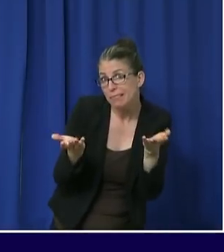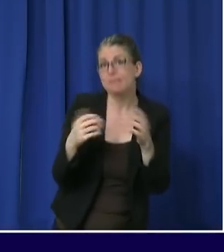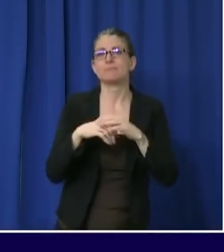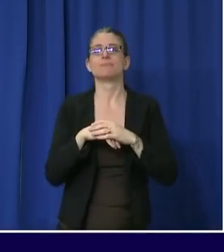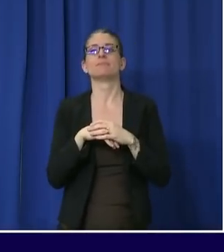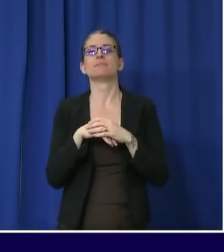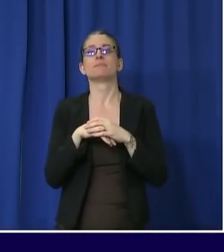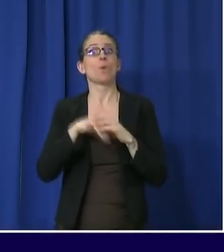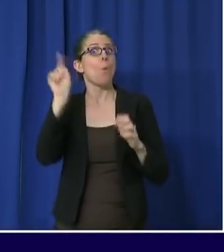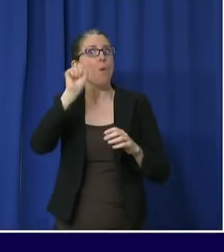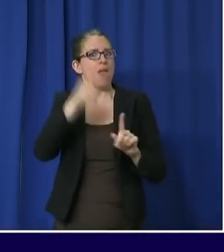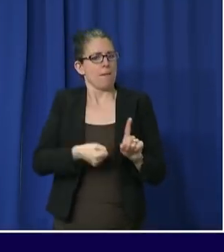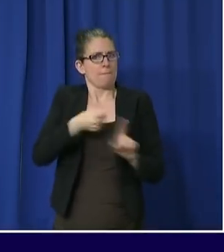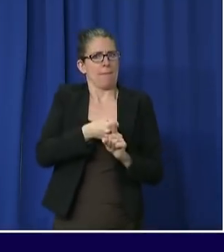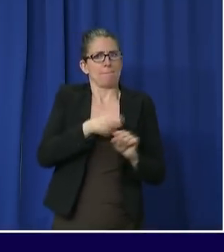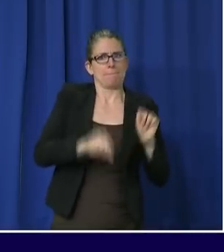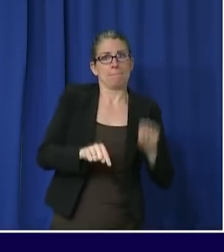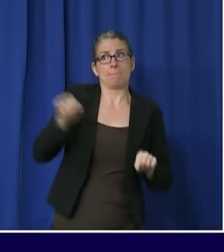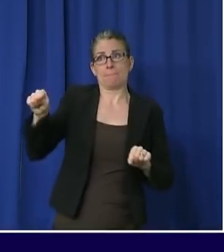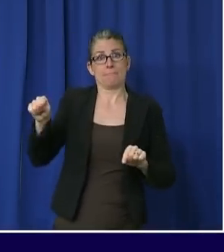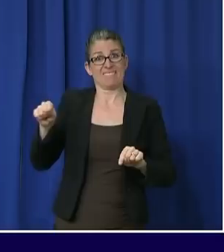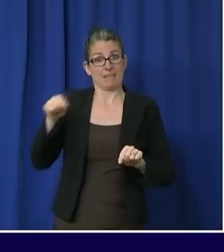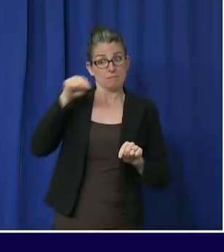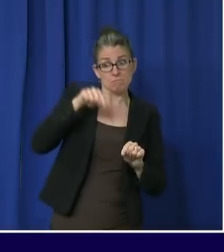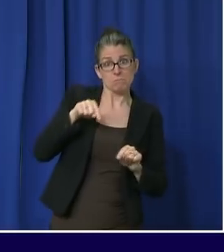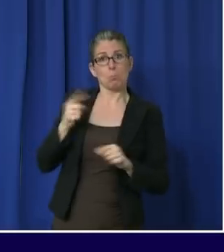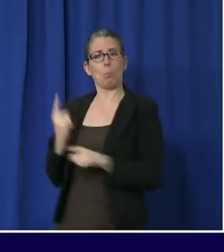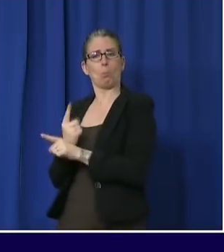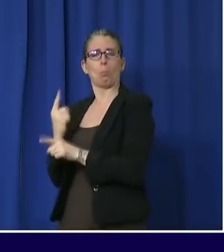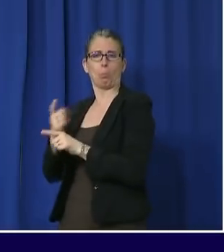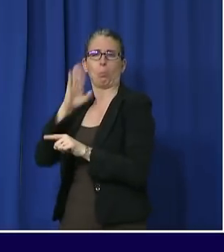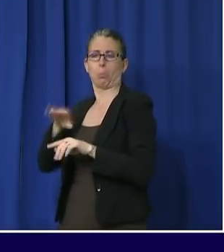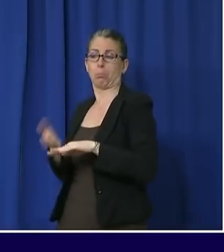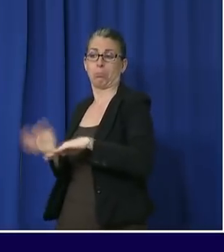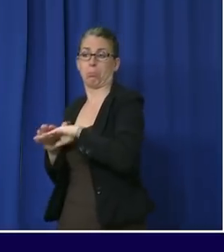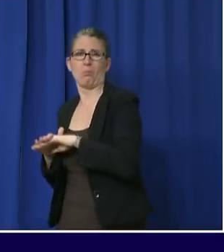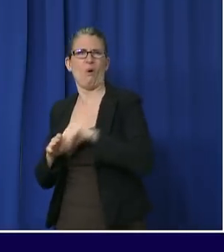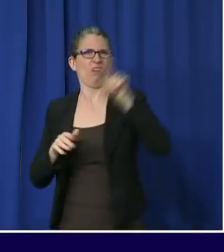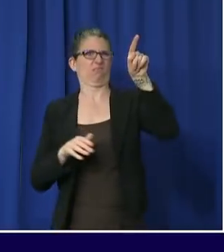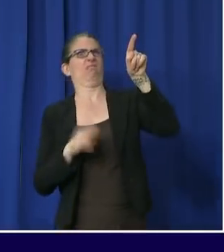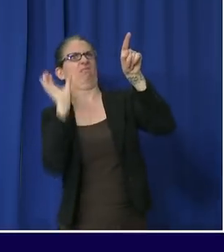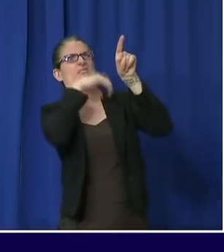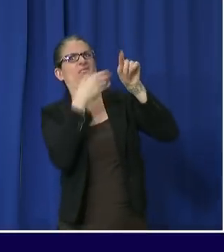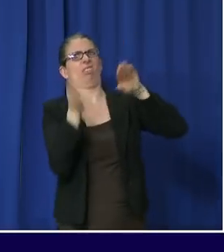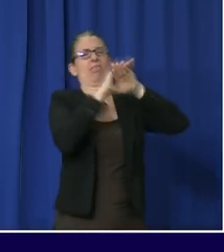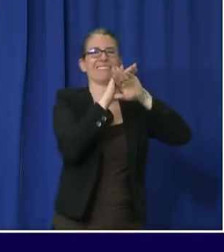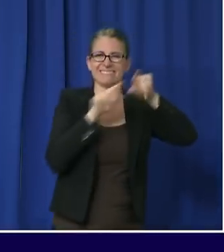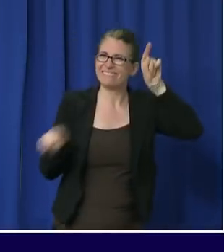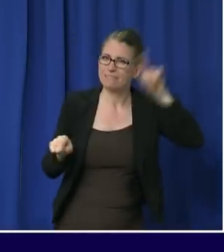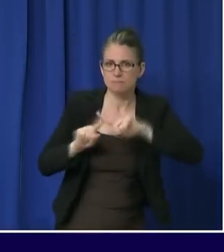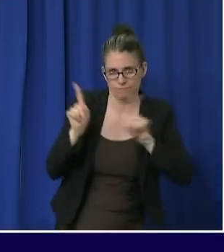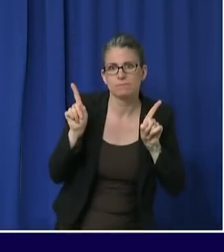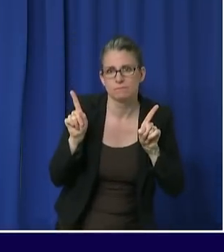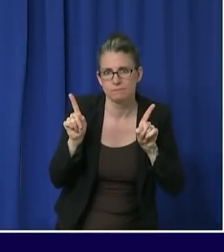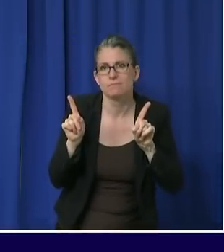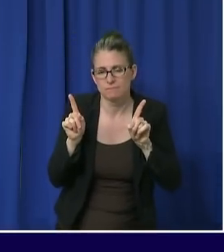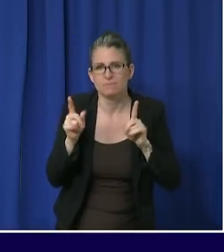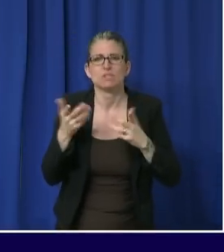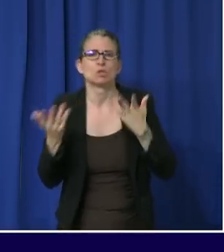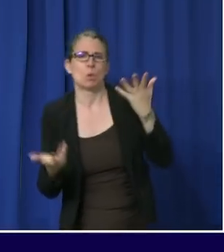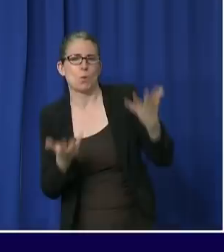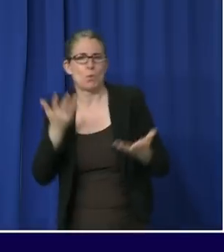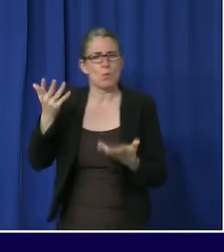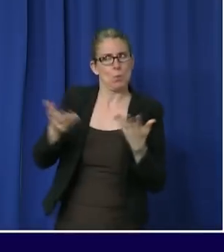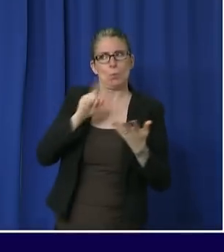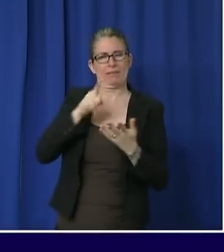cases as well. That information is on our website, where we do break it down by county. And thus far, we haven't seen a